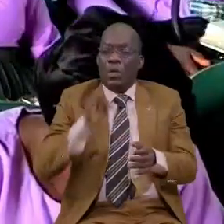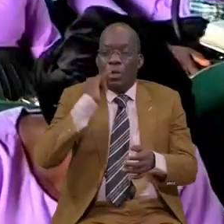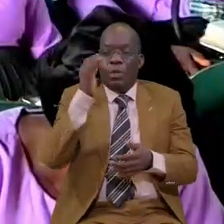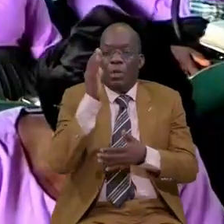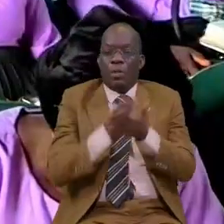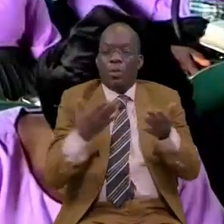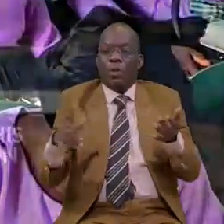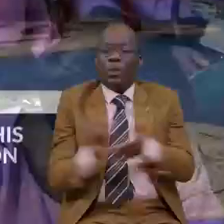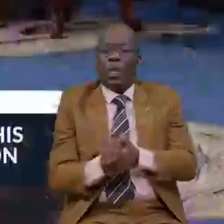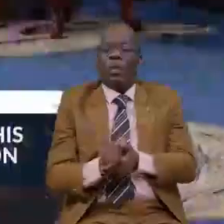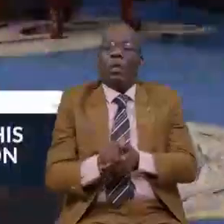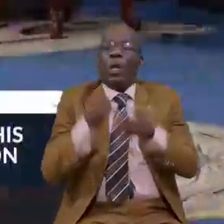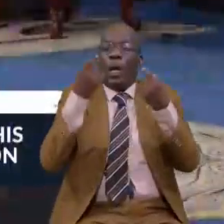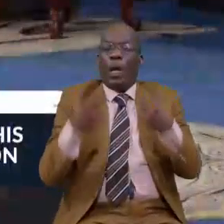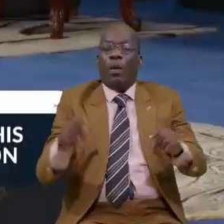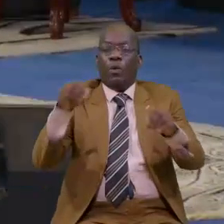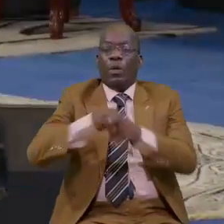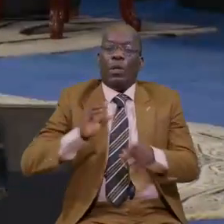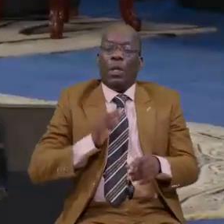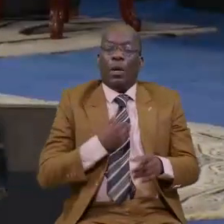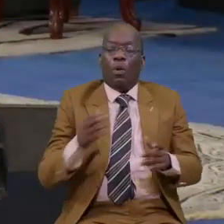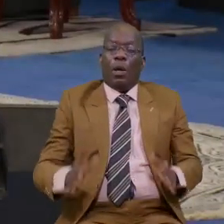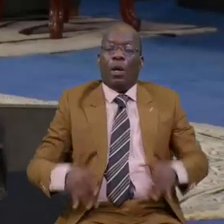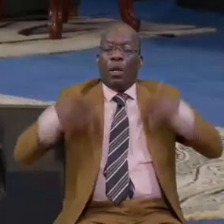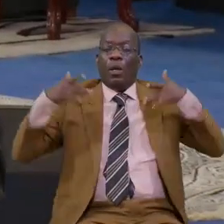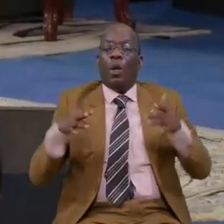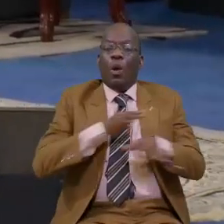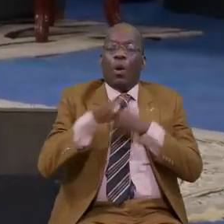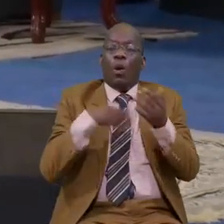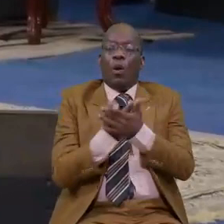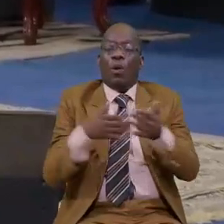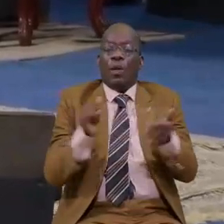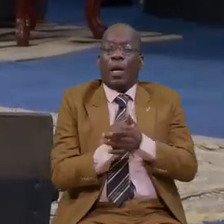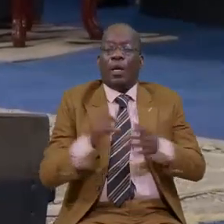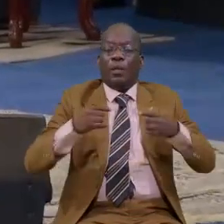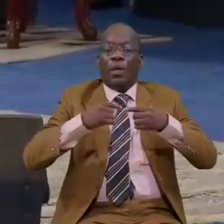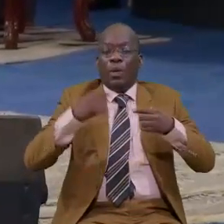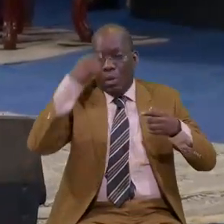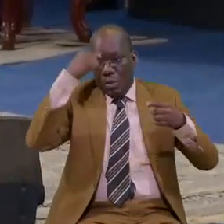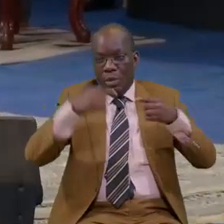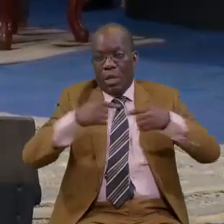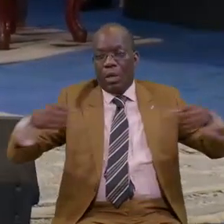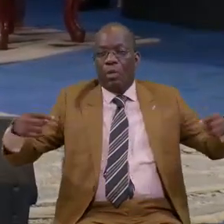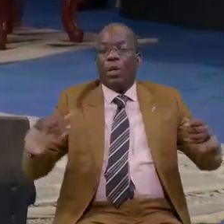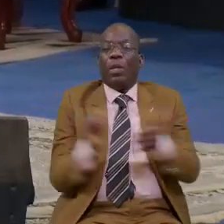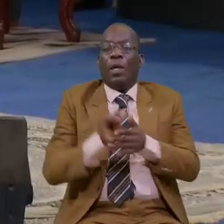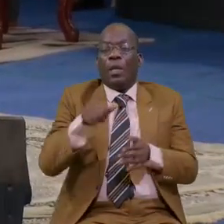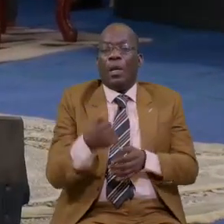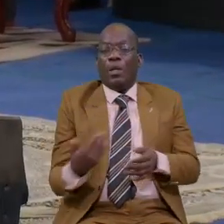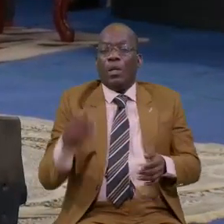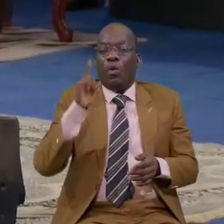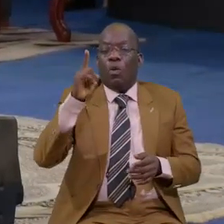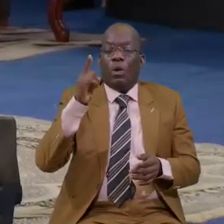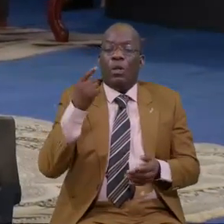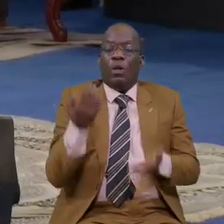our lives. All those disagreeing ideas that anybody may have, he irons all